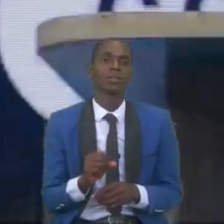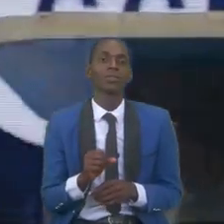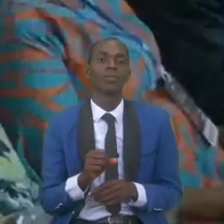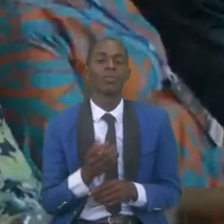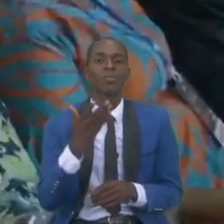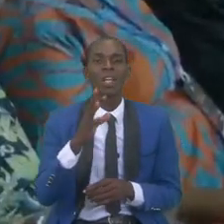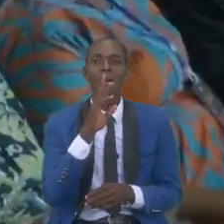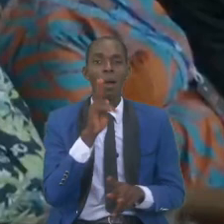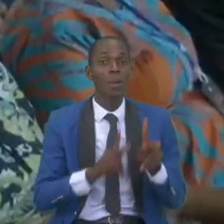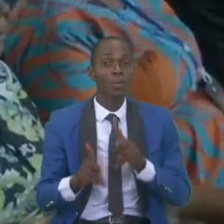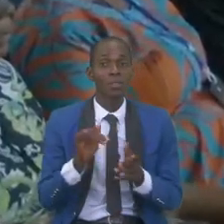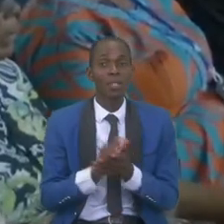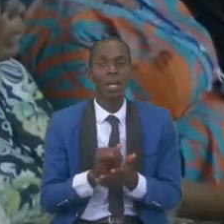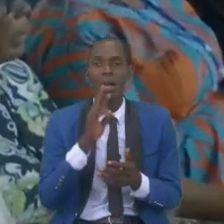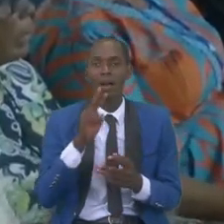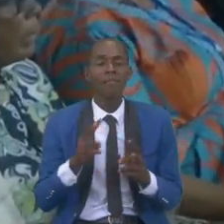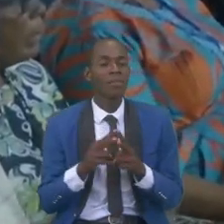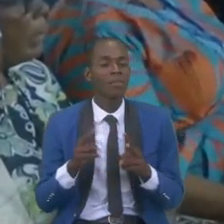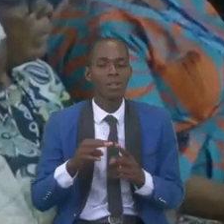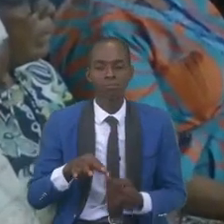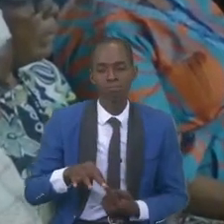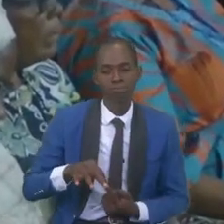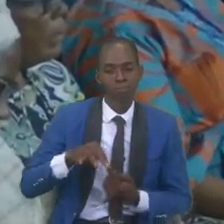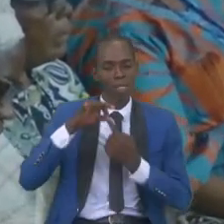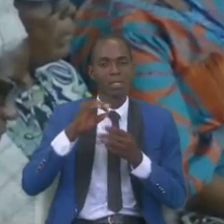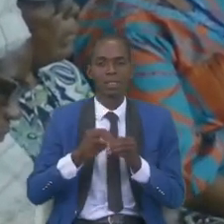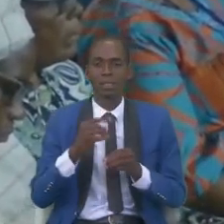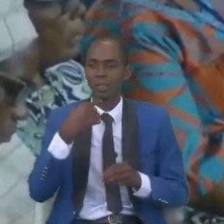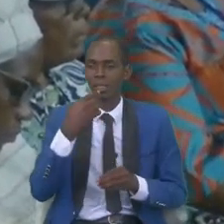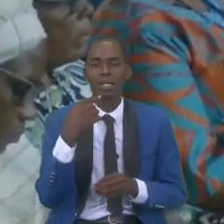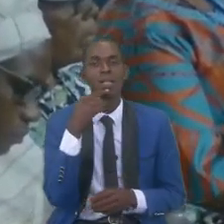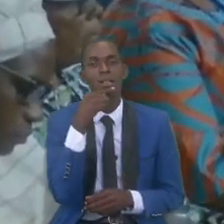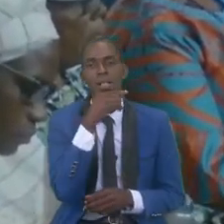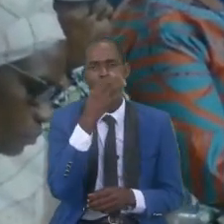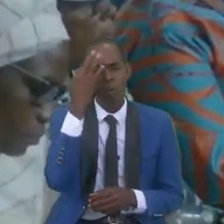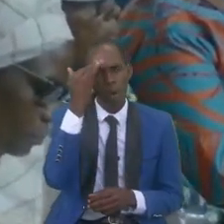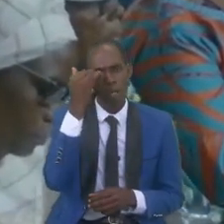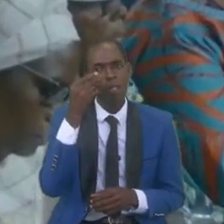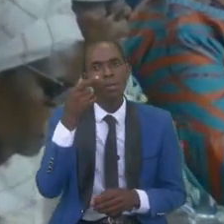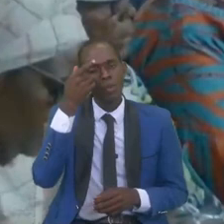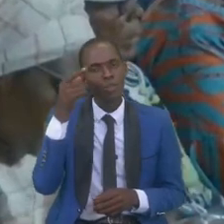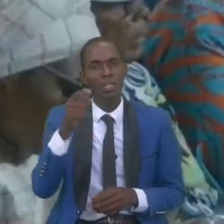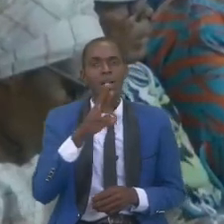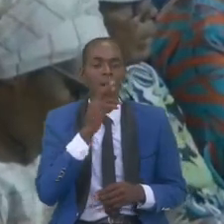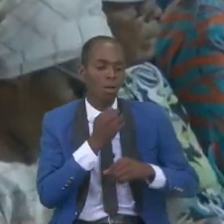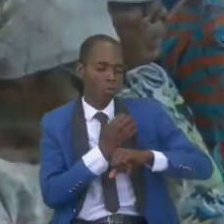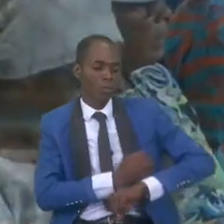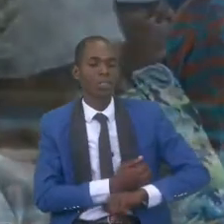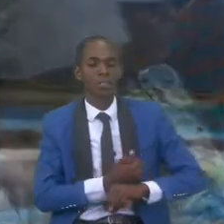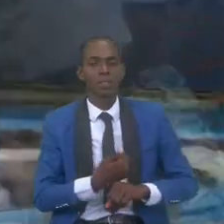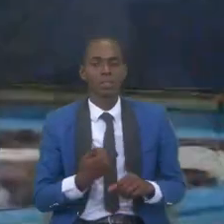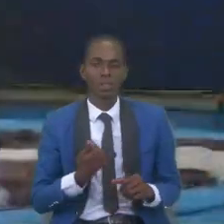that specialize in telling lies. You know why? They are protecting self. They